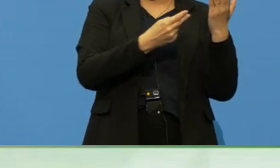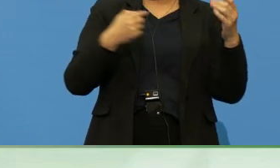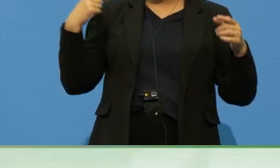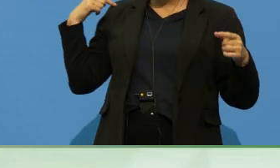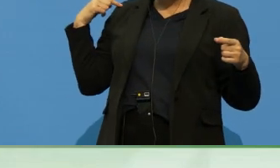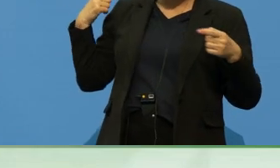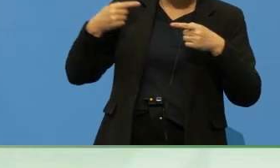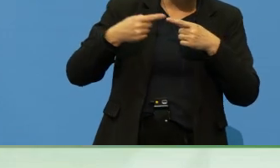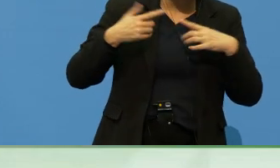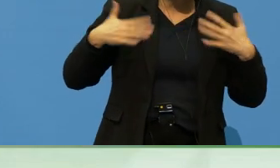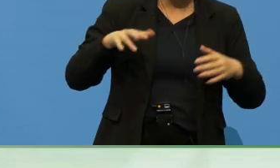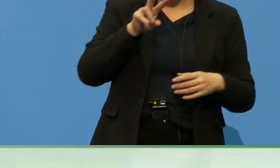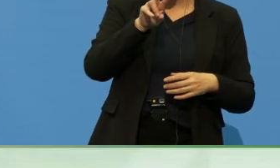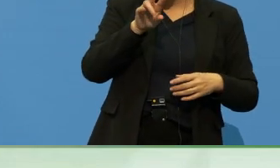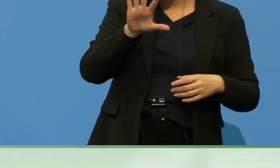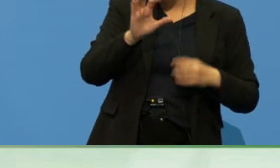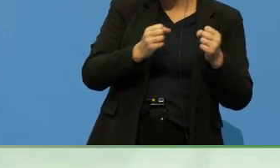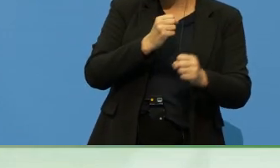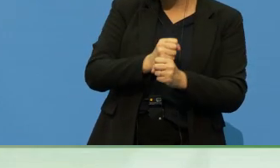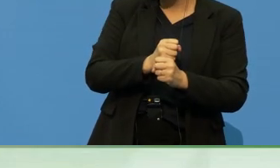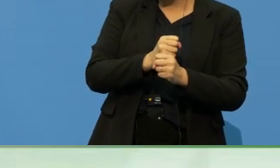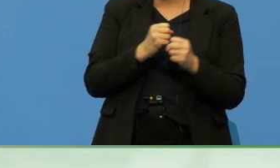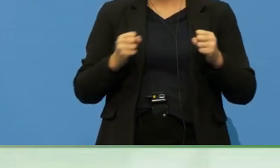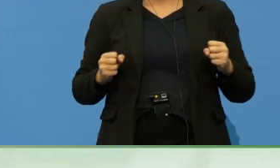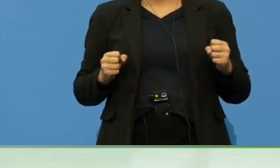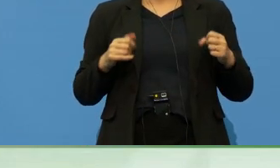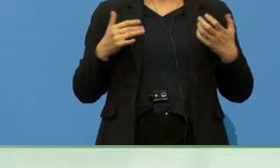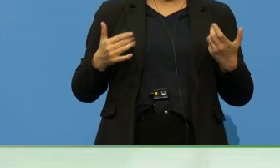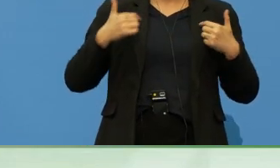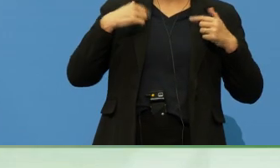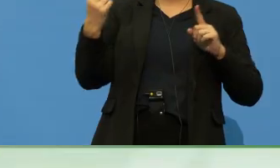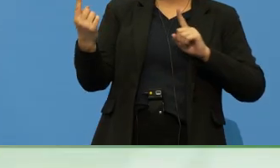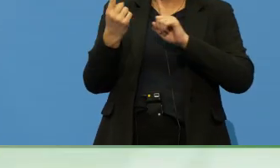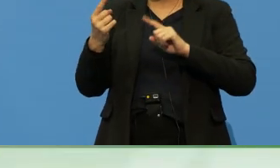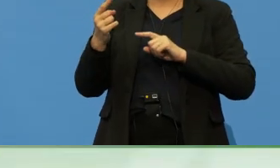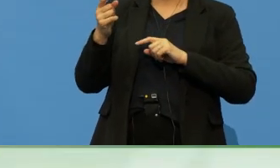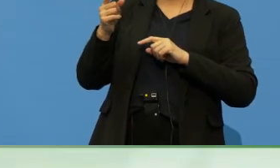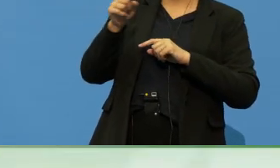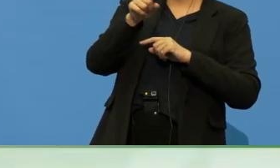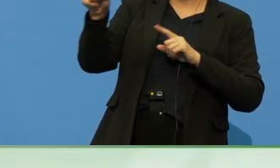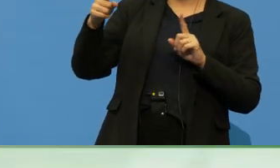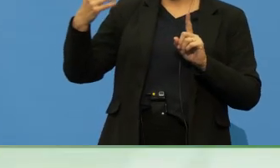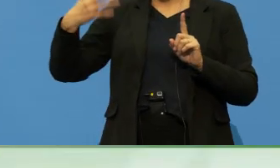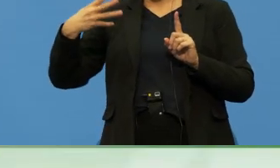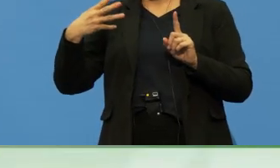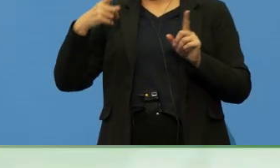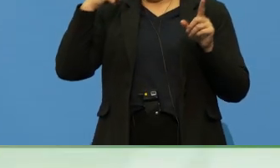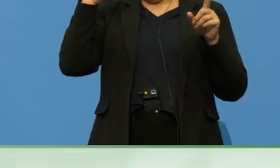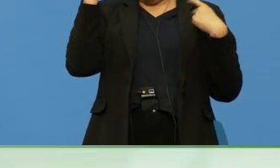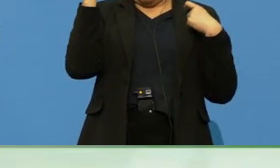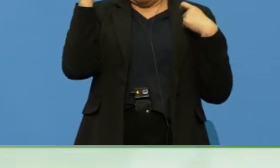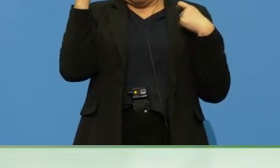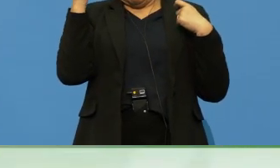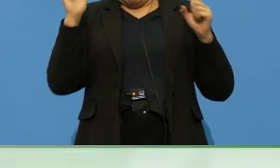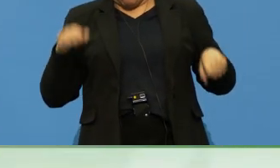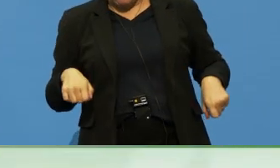list of skepticism or criticism or worry, and there are lists of questions that I'm sure we all